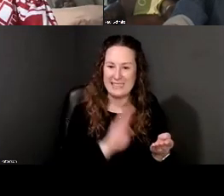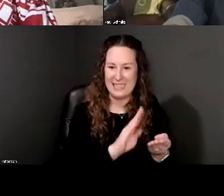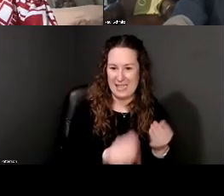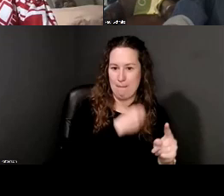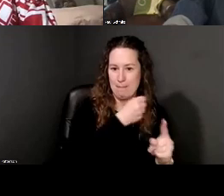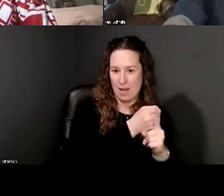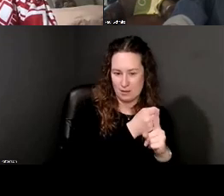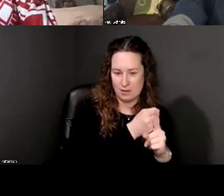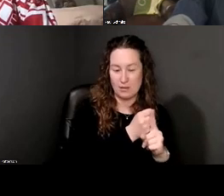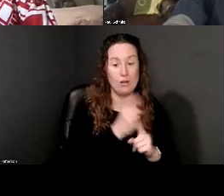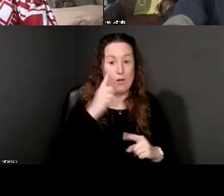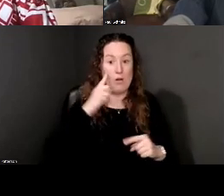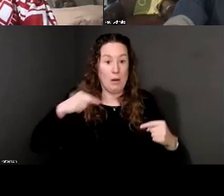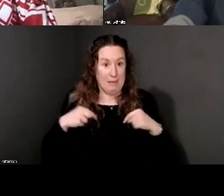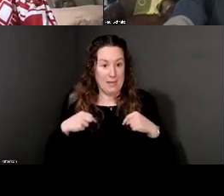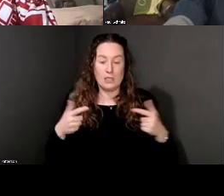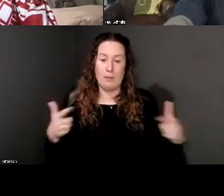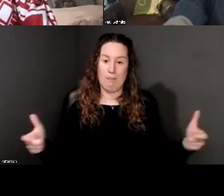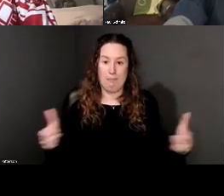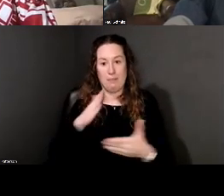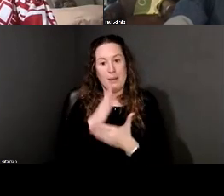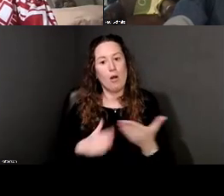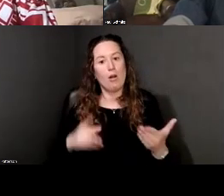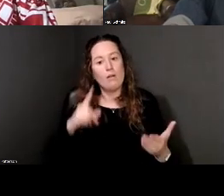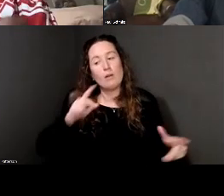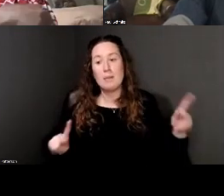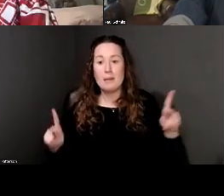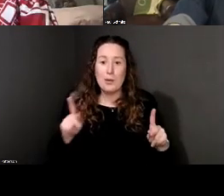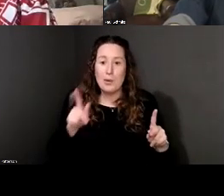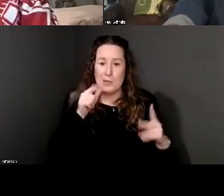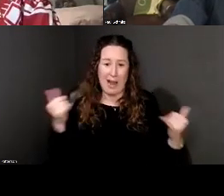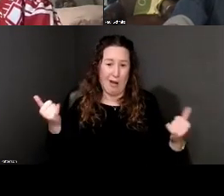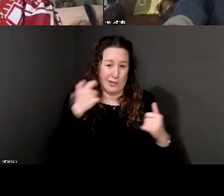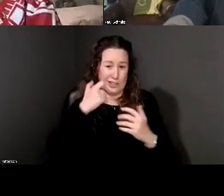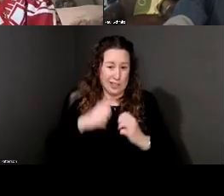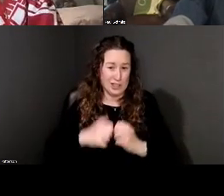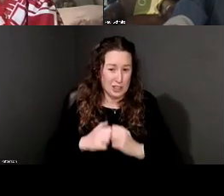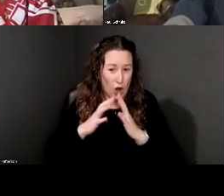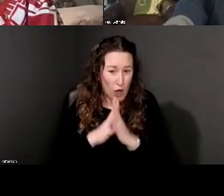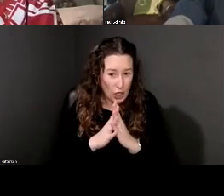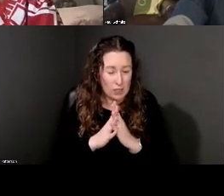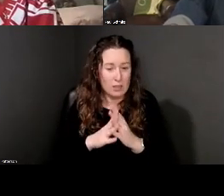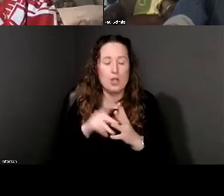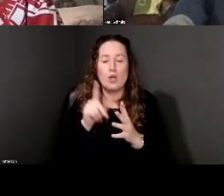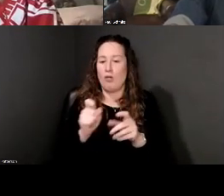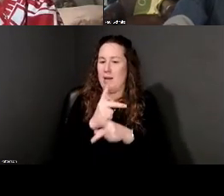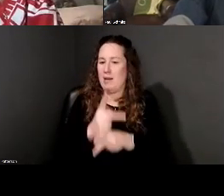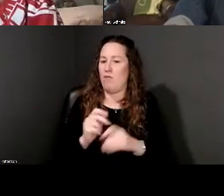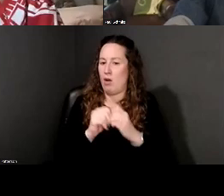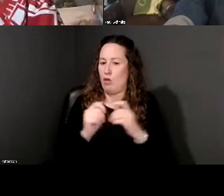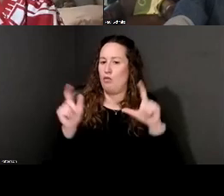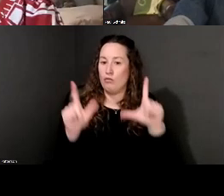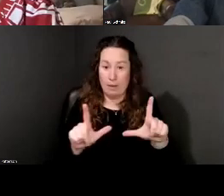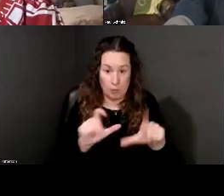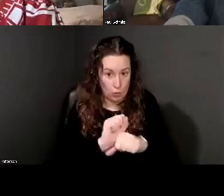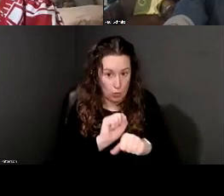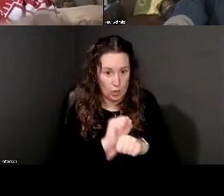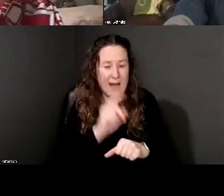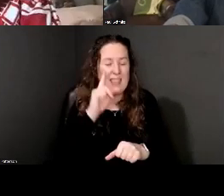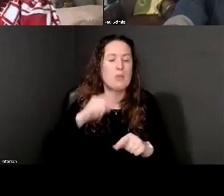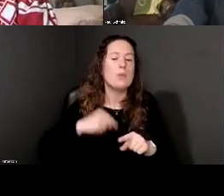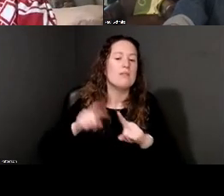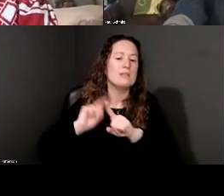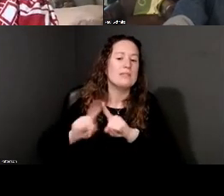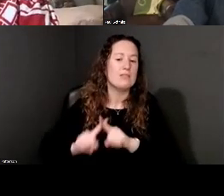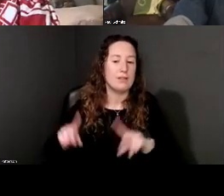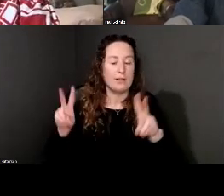that's a big part of it. For folks who are starting up, you've got to be careful in how you frame. I think there's some different prescriptions